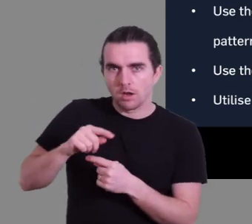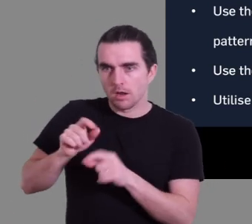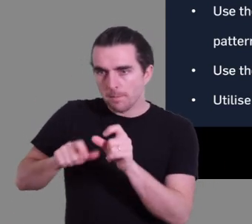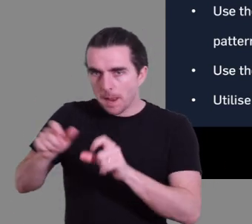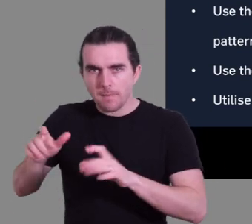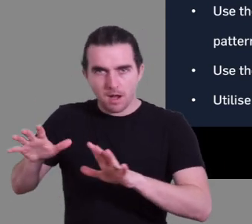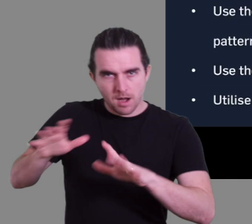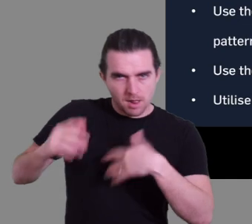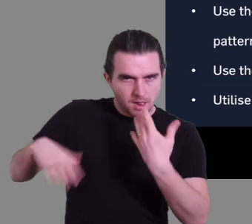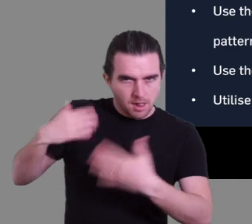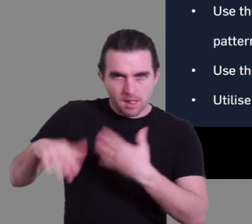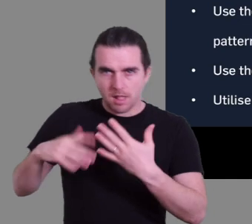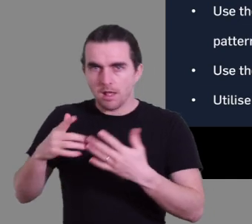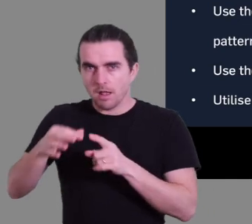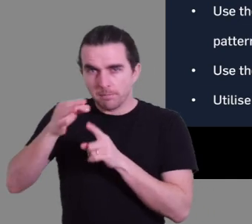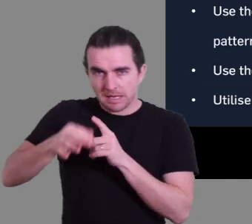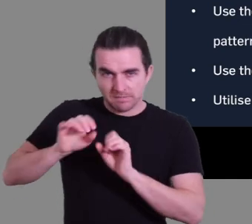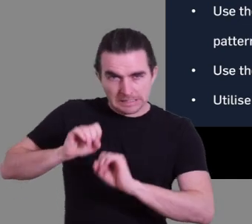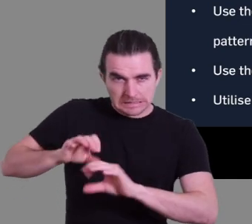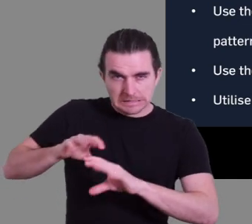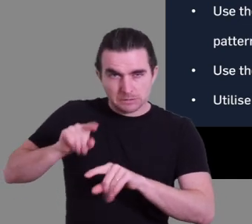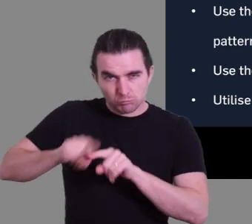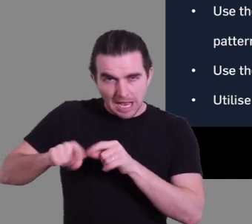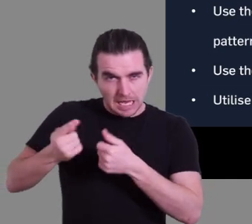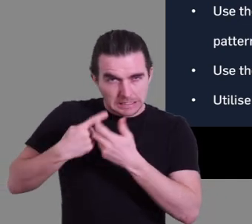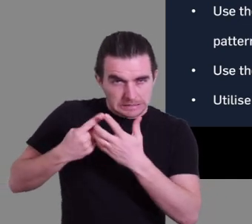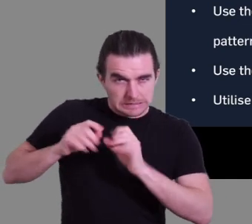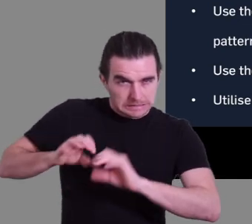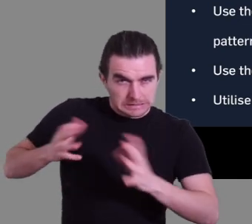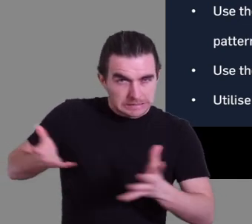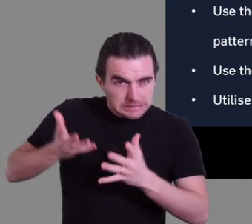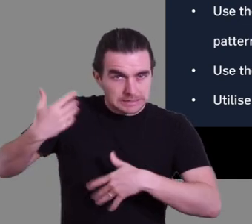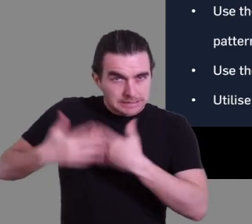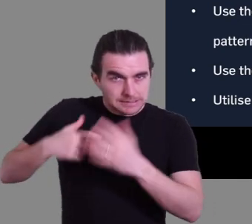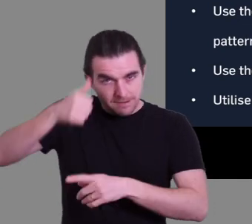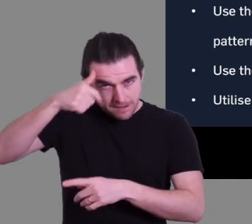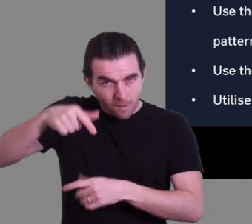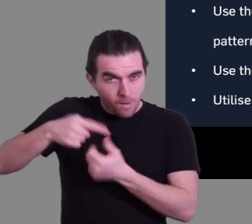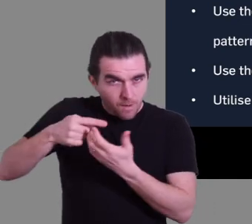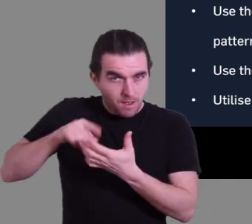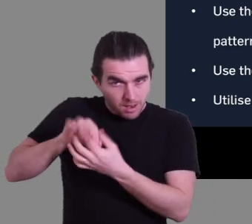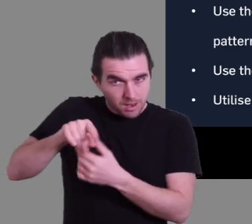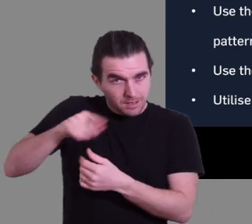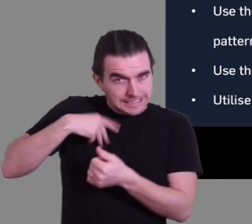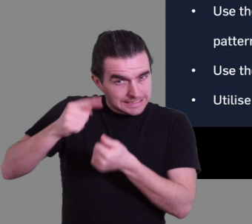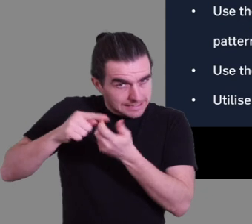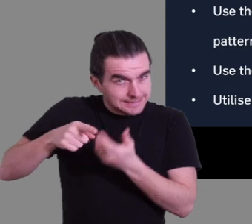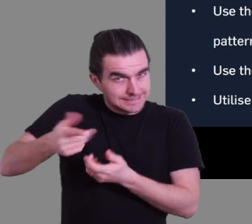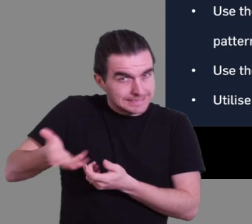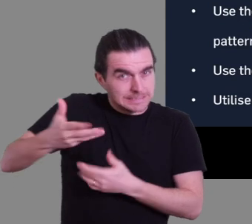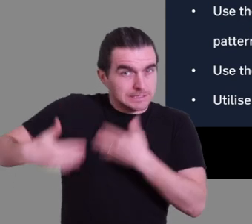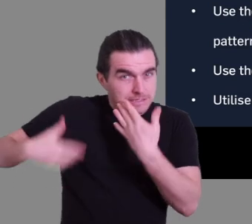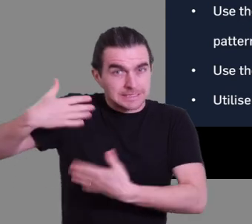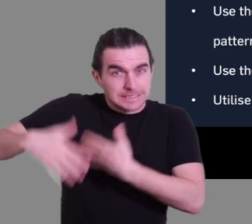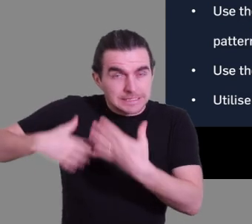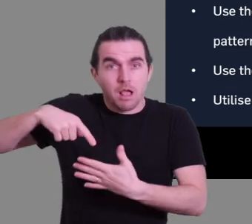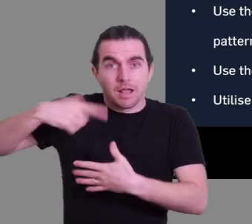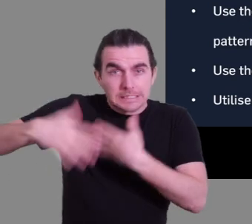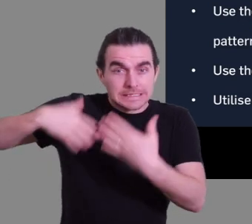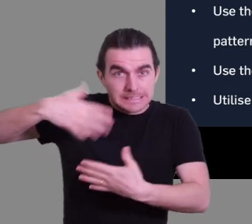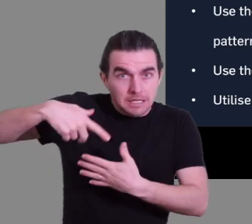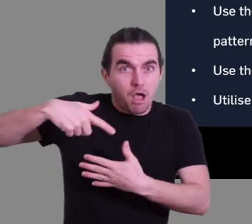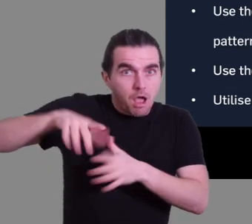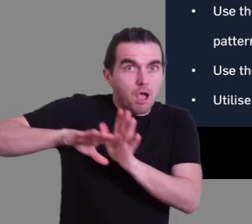spaces, but still going after this specific detail that's relative to how, you're recreating these pictures